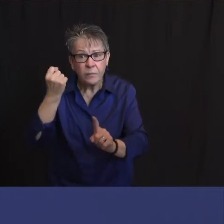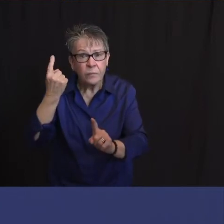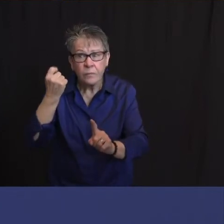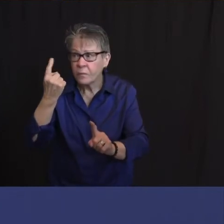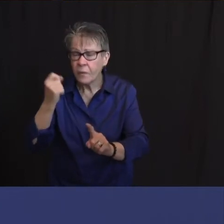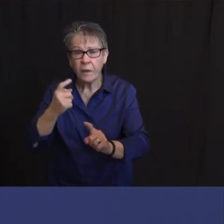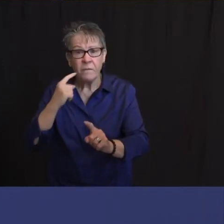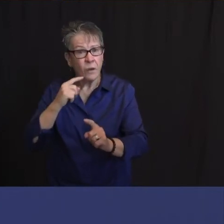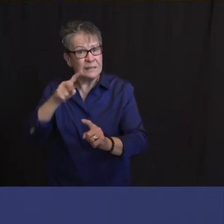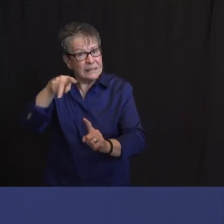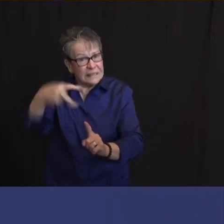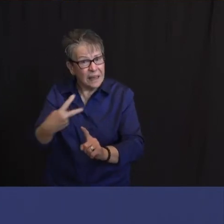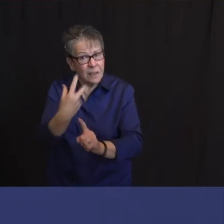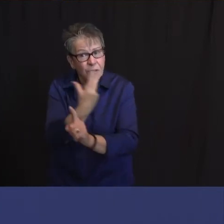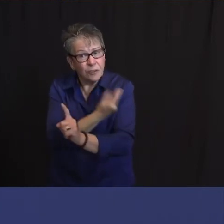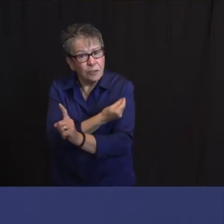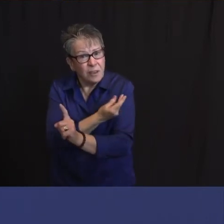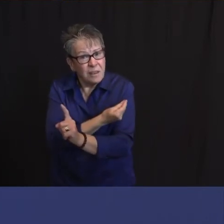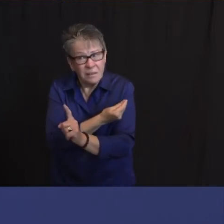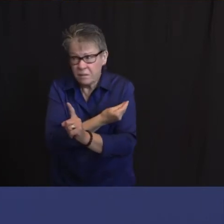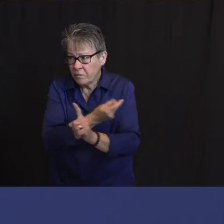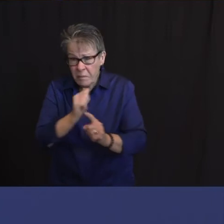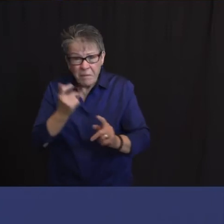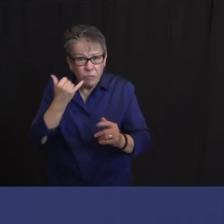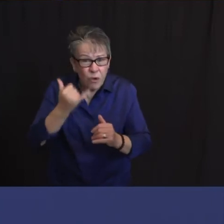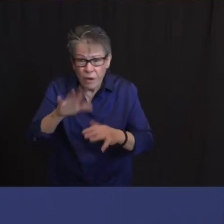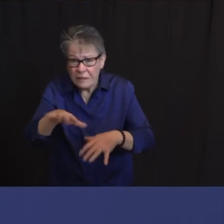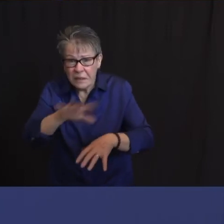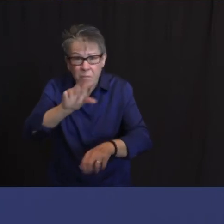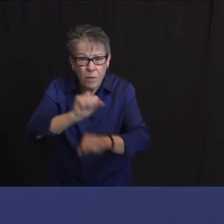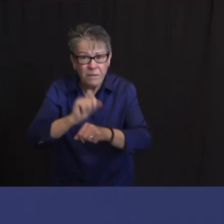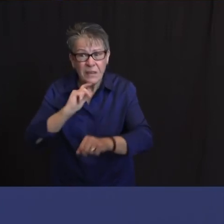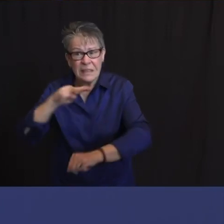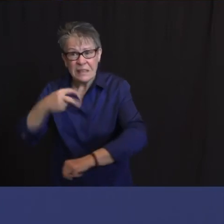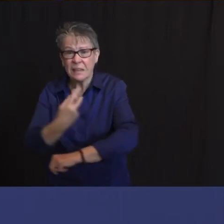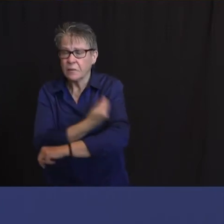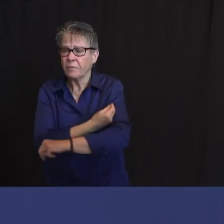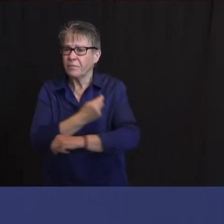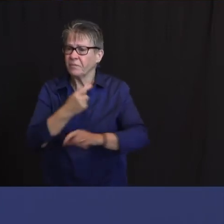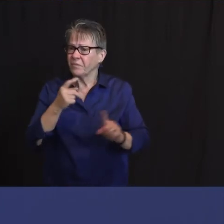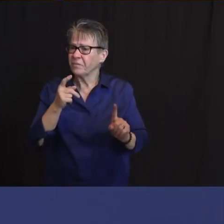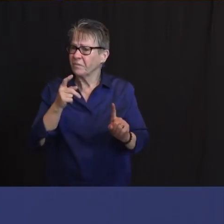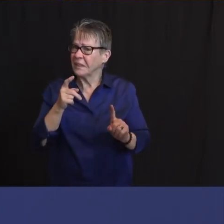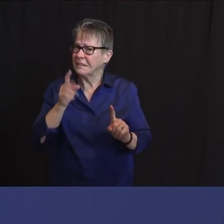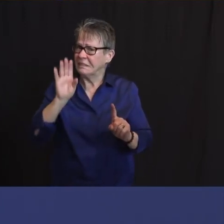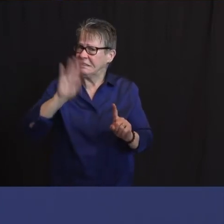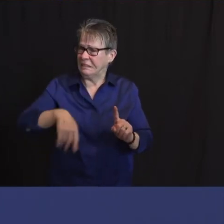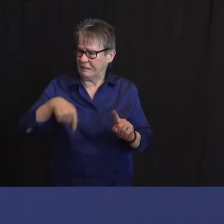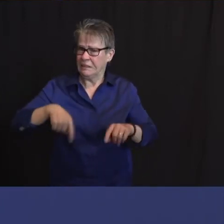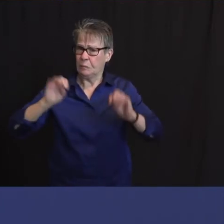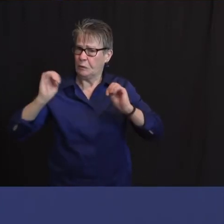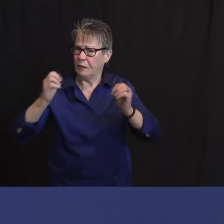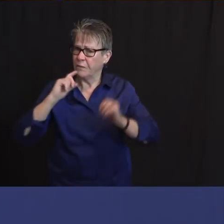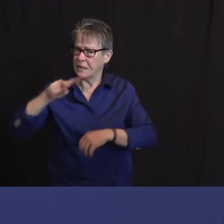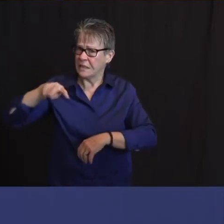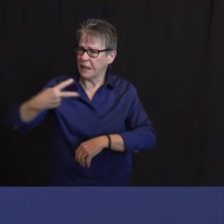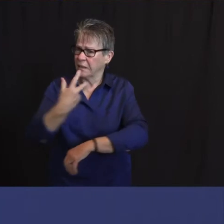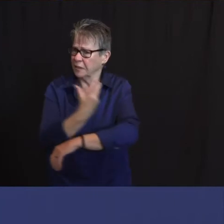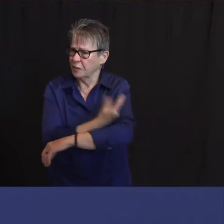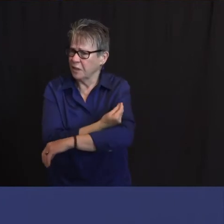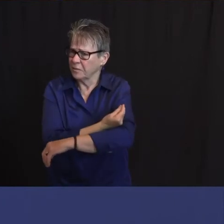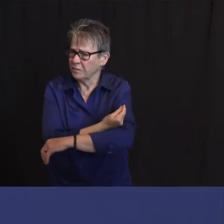site to book appointments, said over the weekend that the state's website doesn't allow for second dose appointments. What is the state